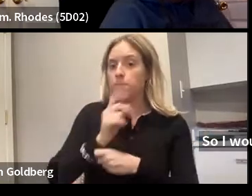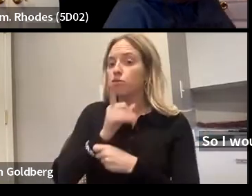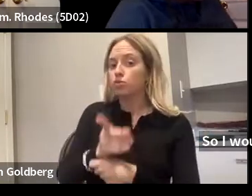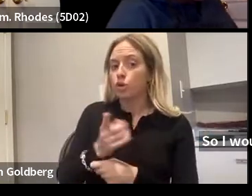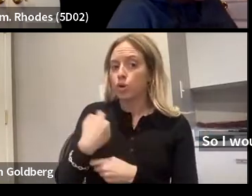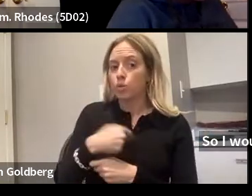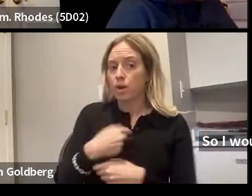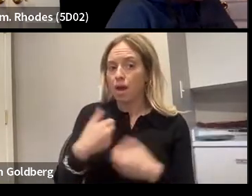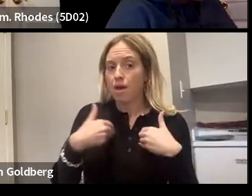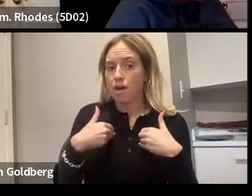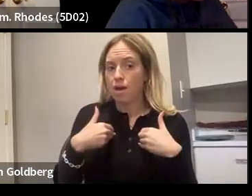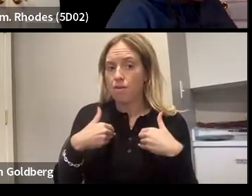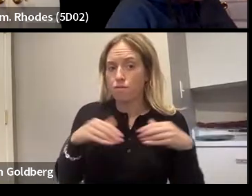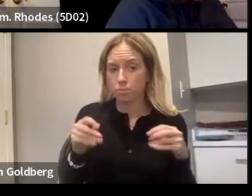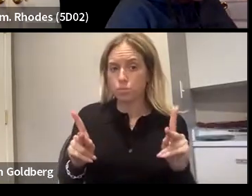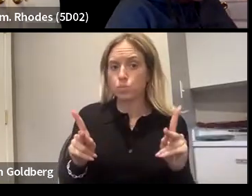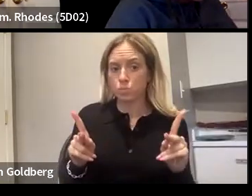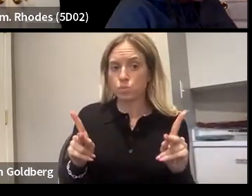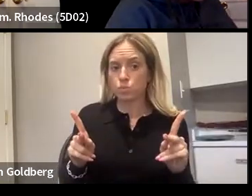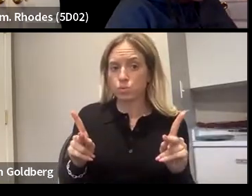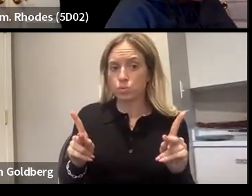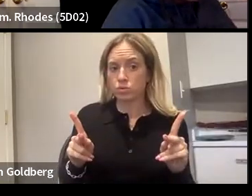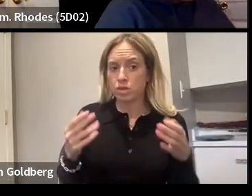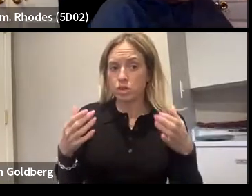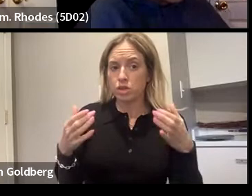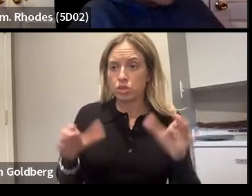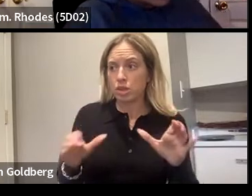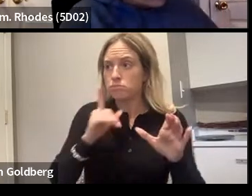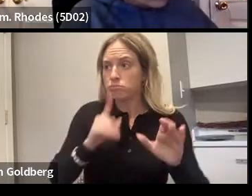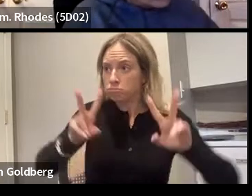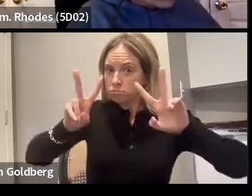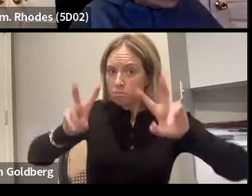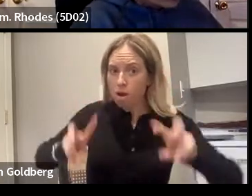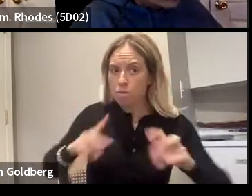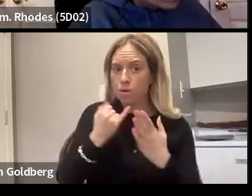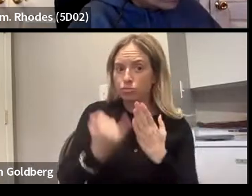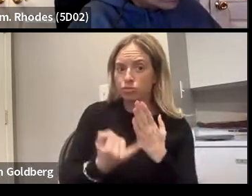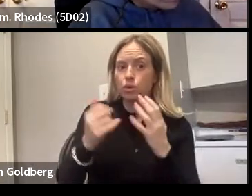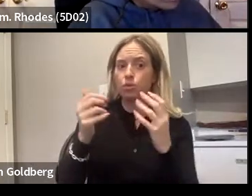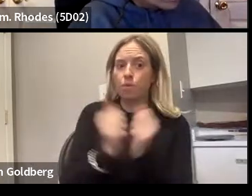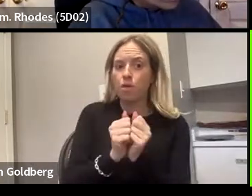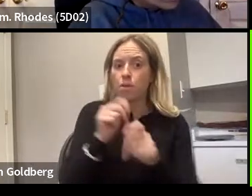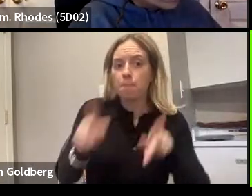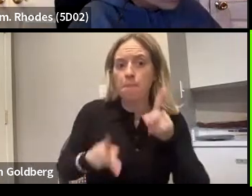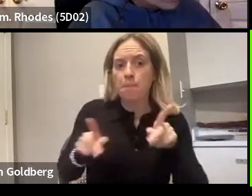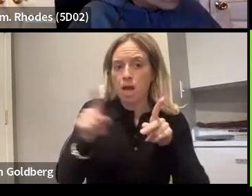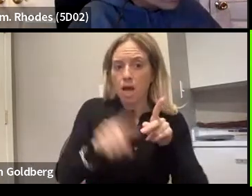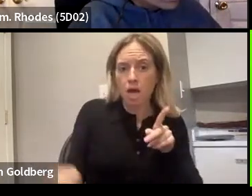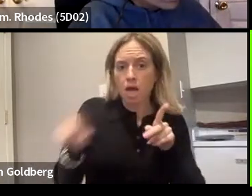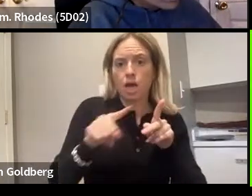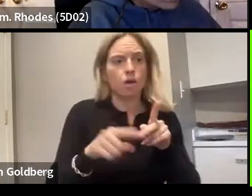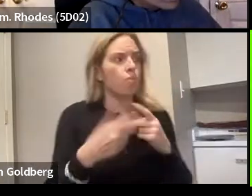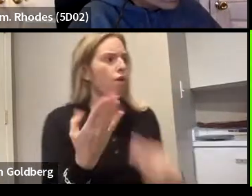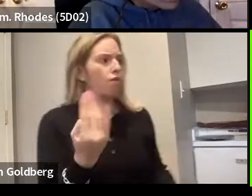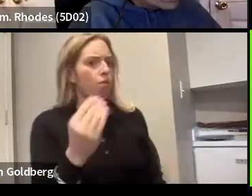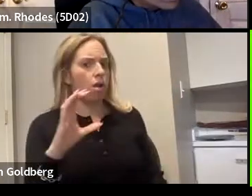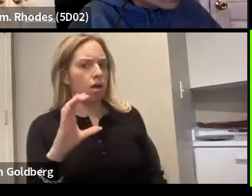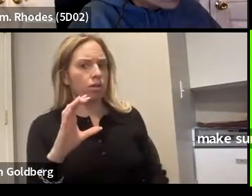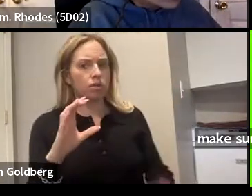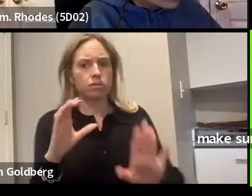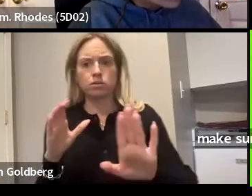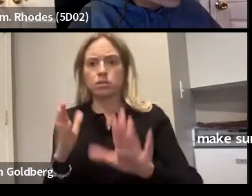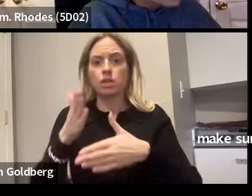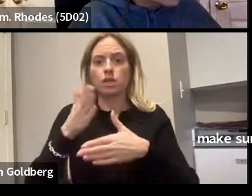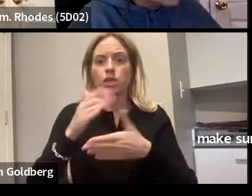we have an opportunity to properly vet the project with the public. well, 1400 Montello Excuse me, Avenue is.